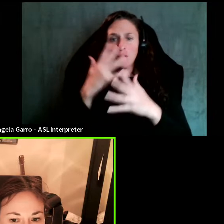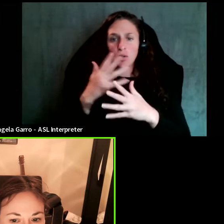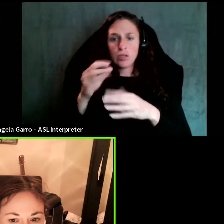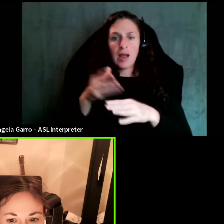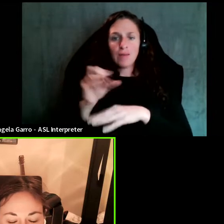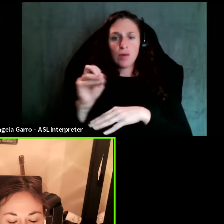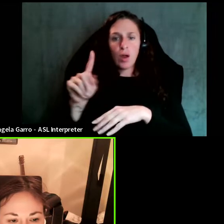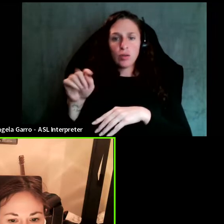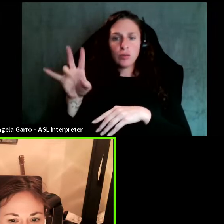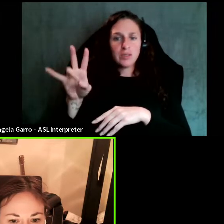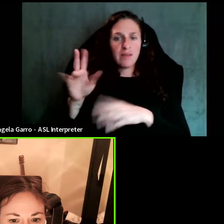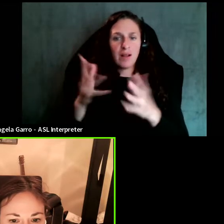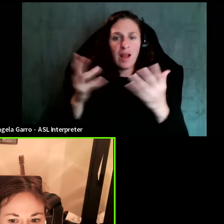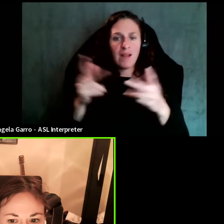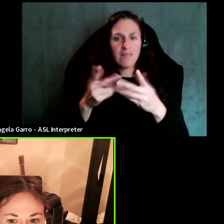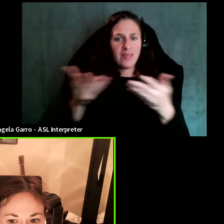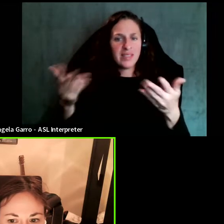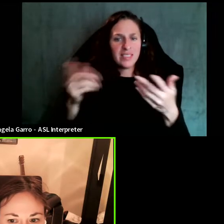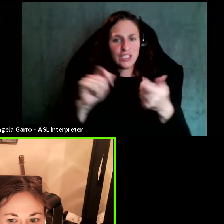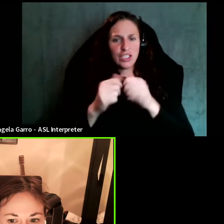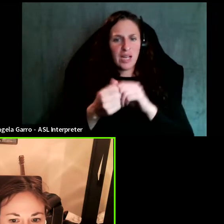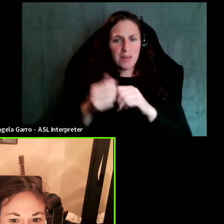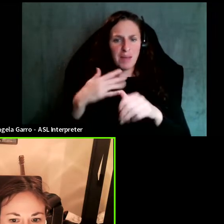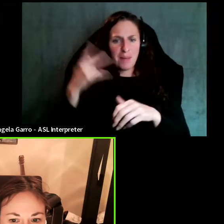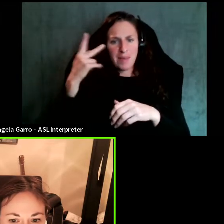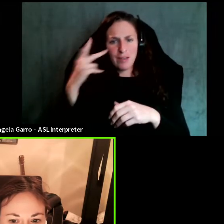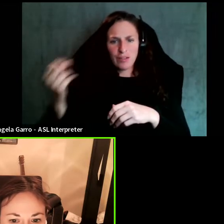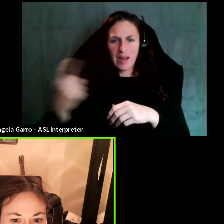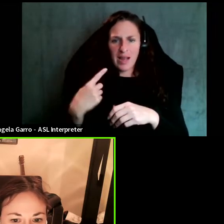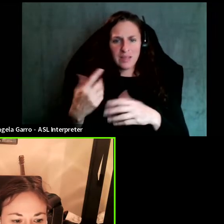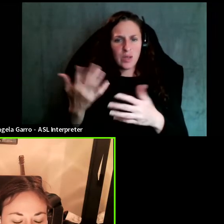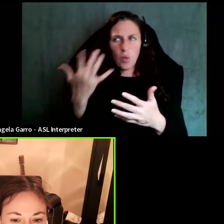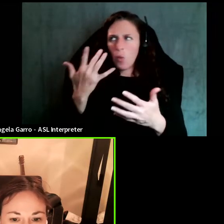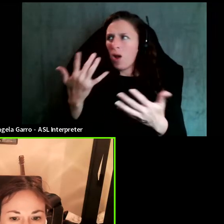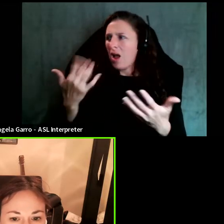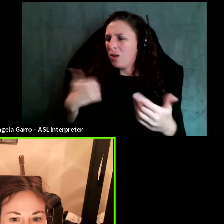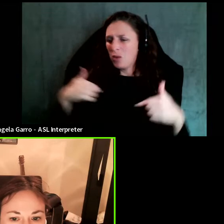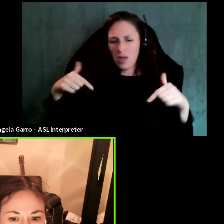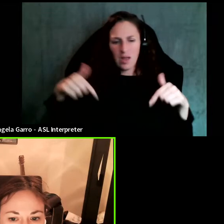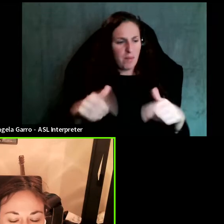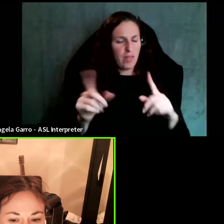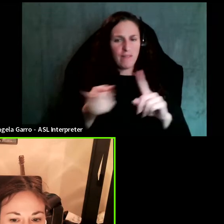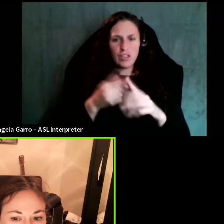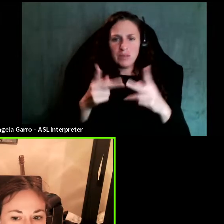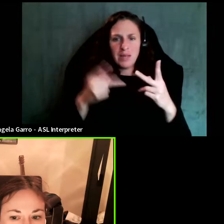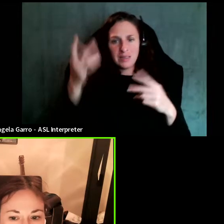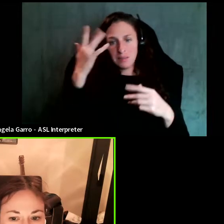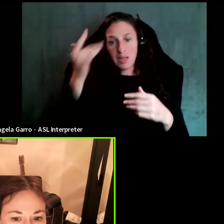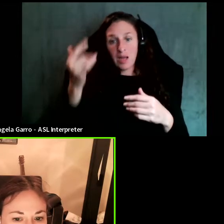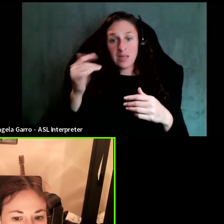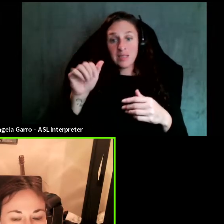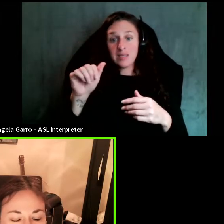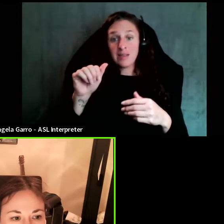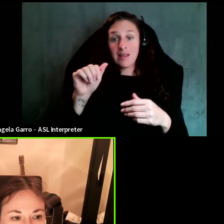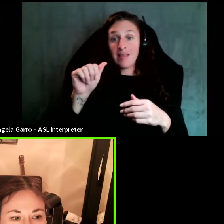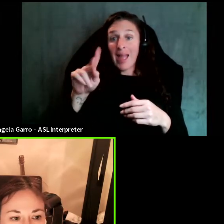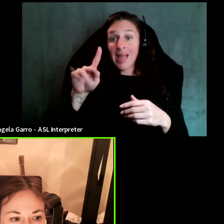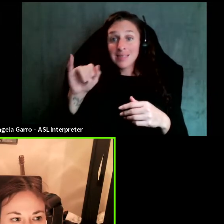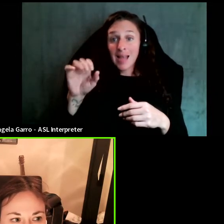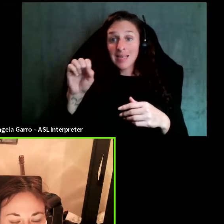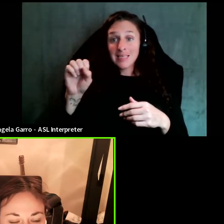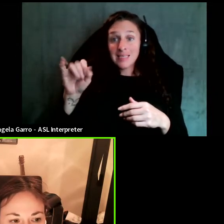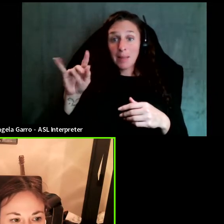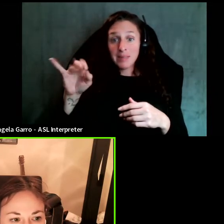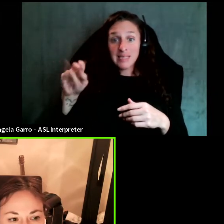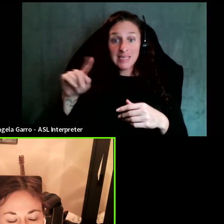things changed, and my parents started asking me, why they even came here in the first place, because the anti-Semitism that they thought they escaped has been